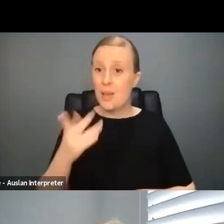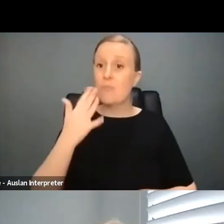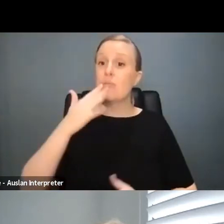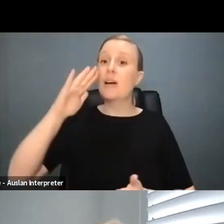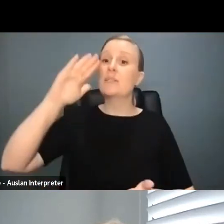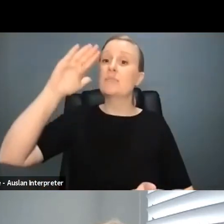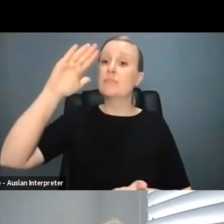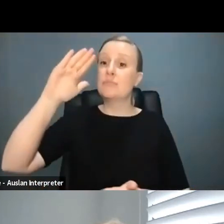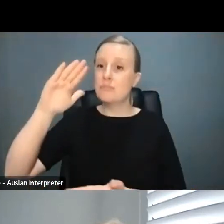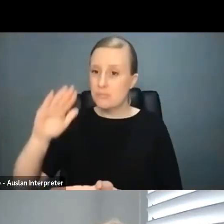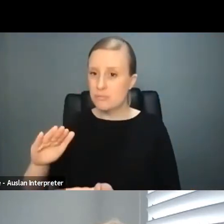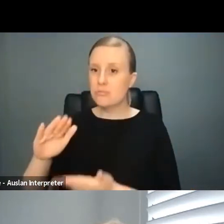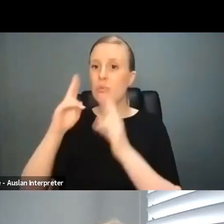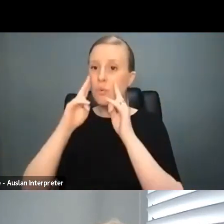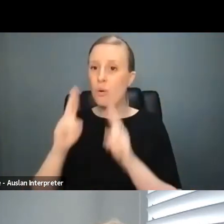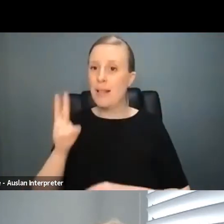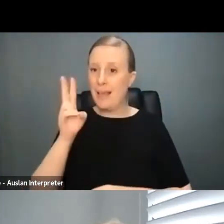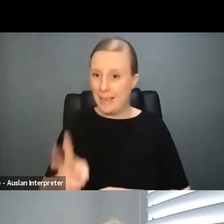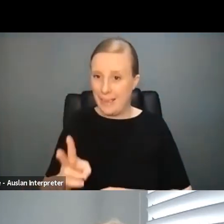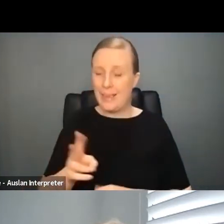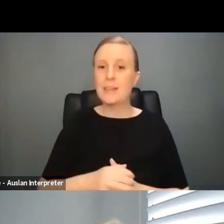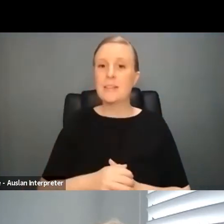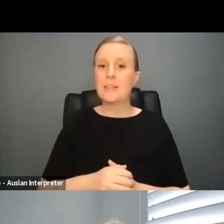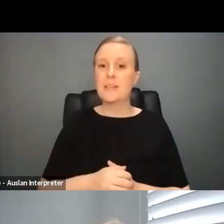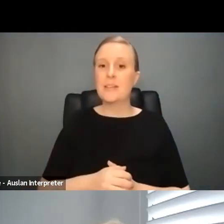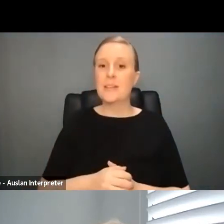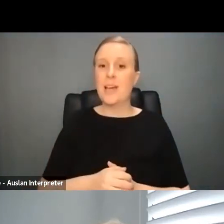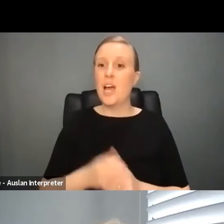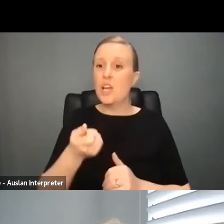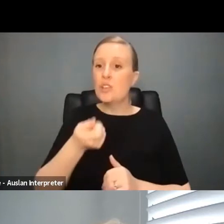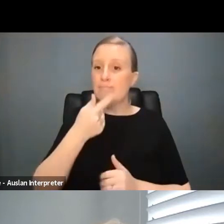continued on, throughout 2021.